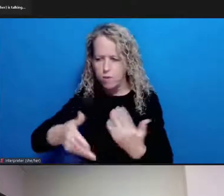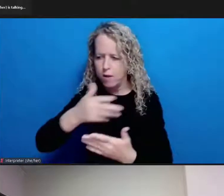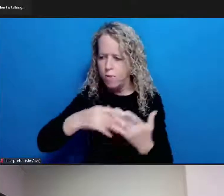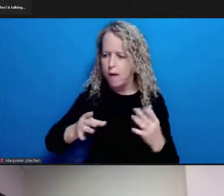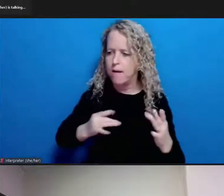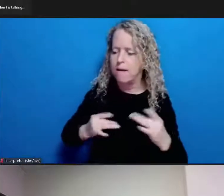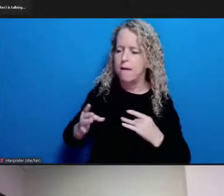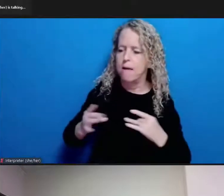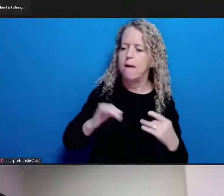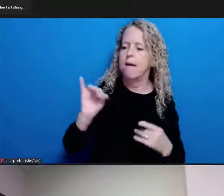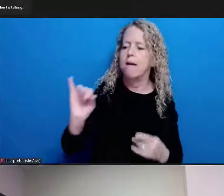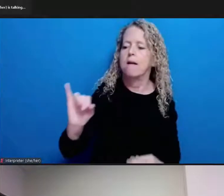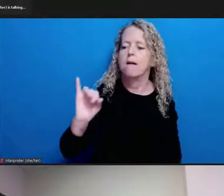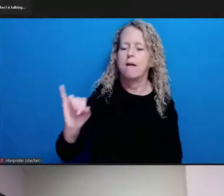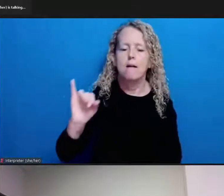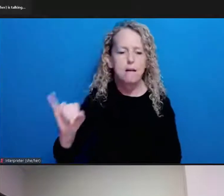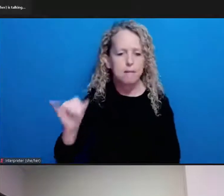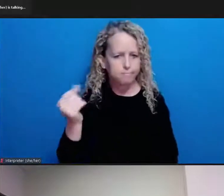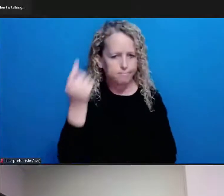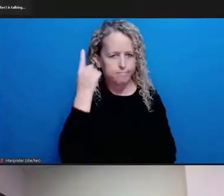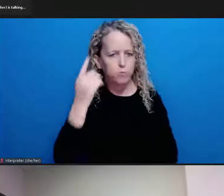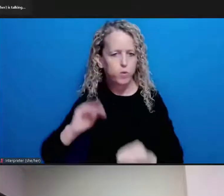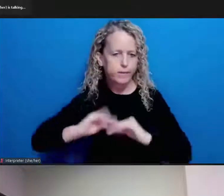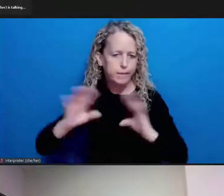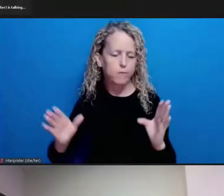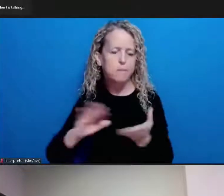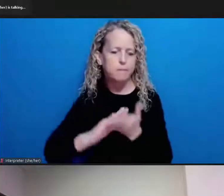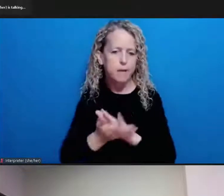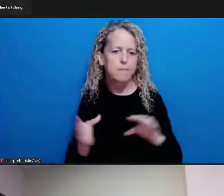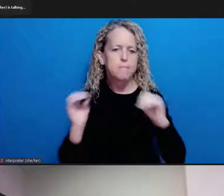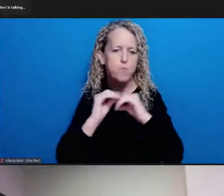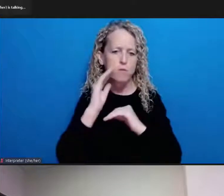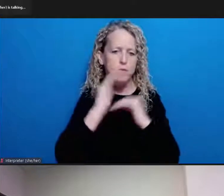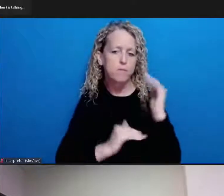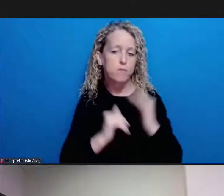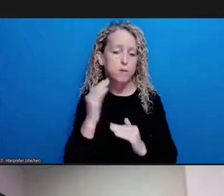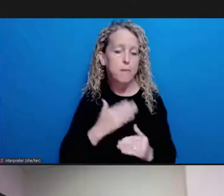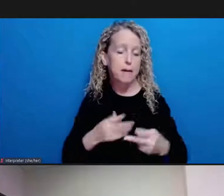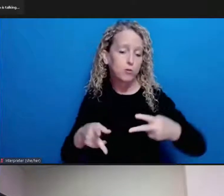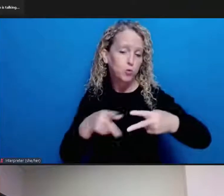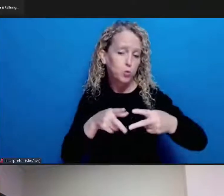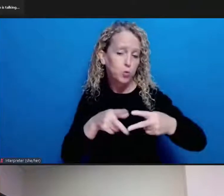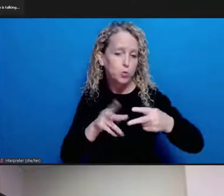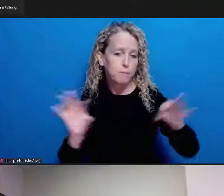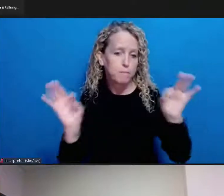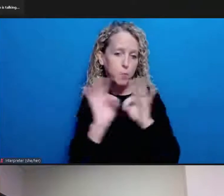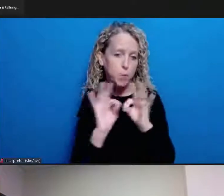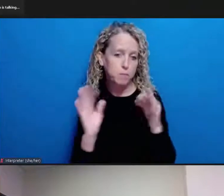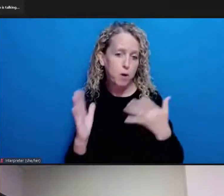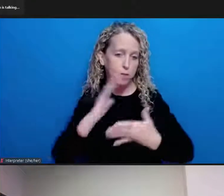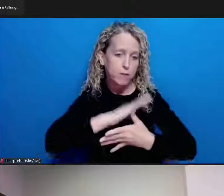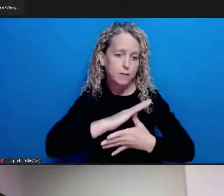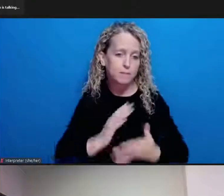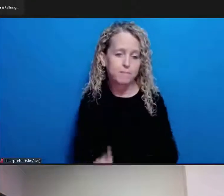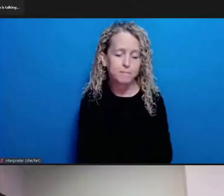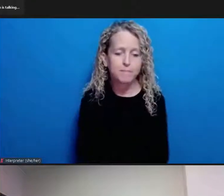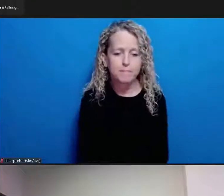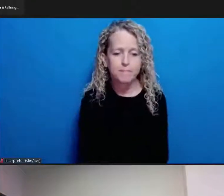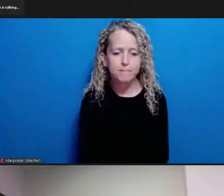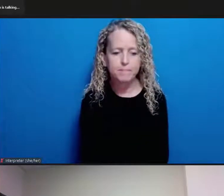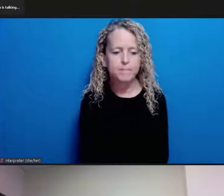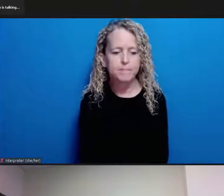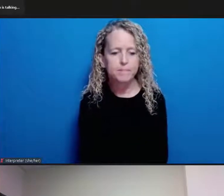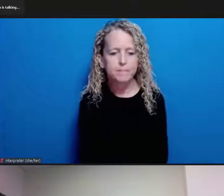the more comfortable you'll be. So that would be my 2 things. Well, that's great. And I think what the last